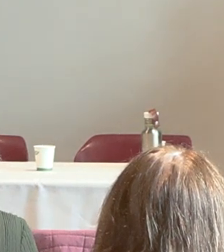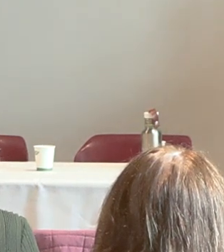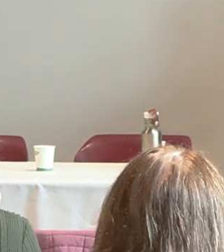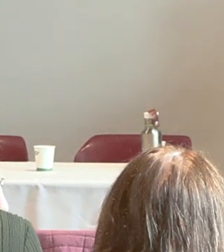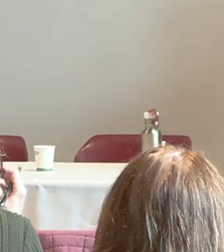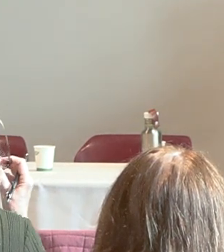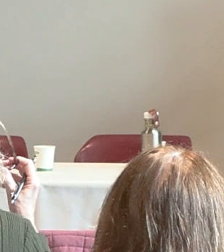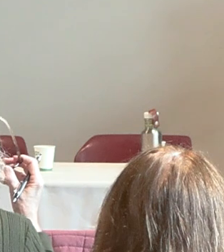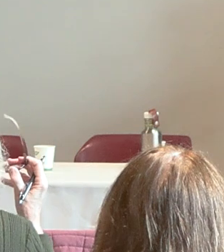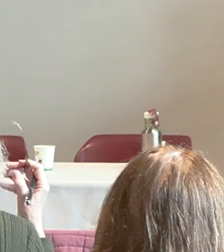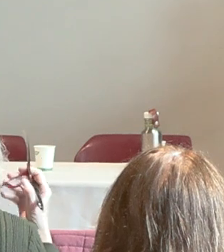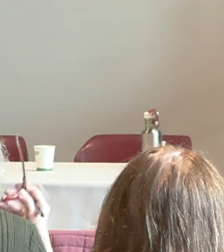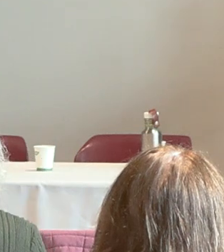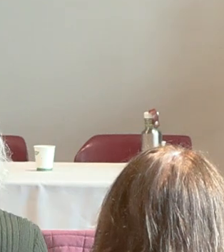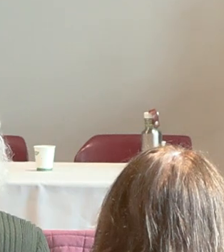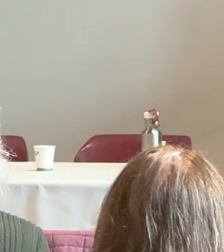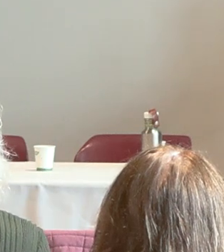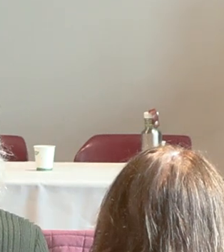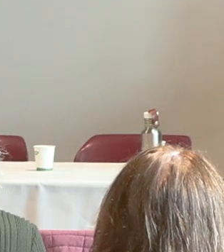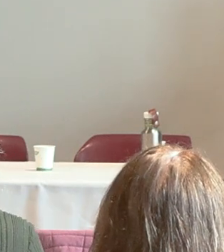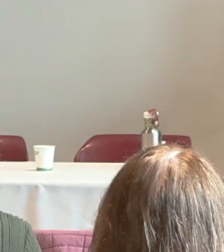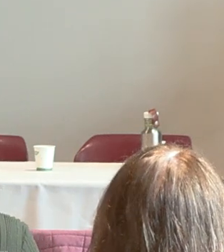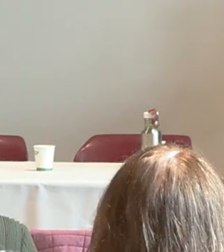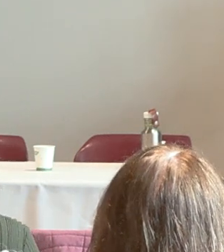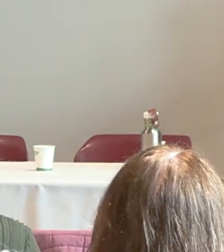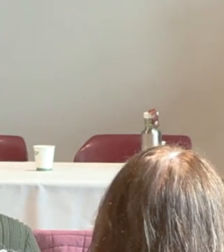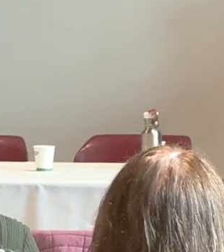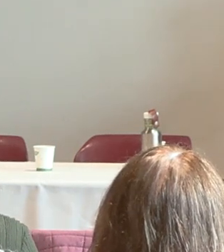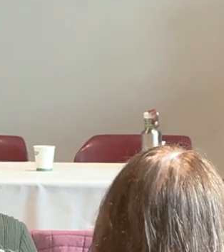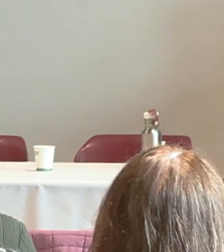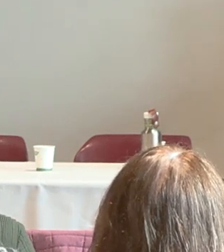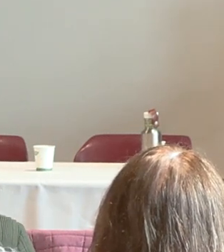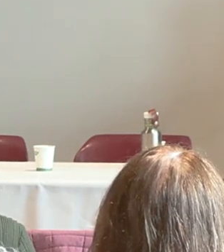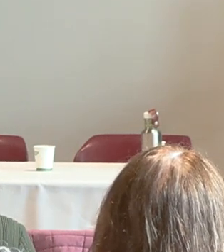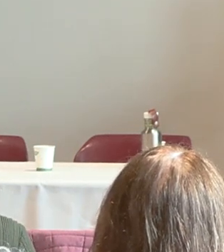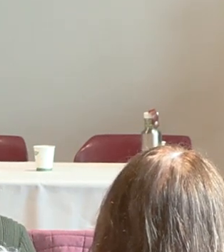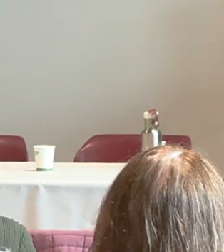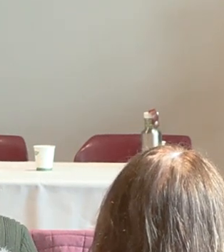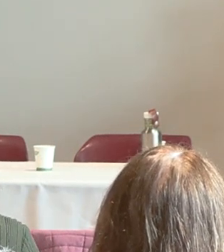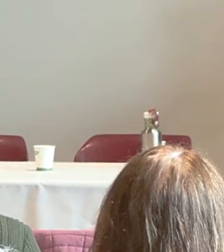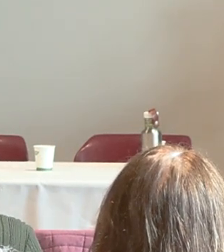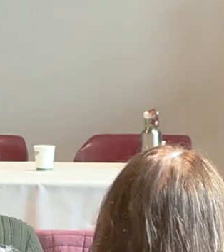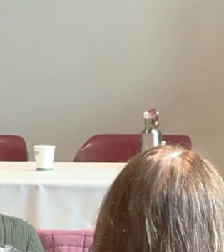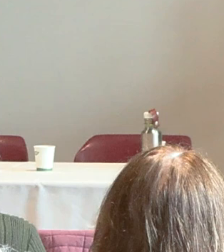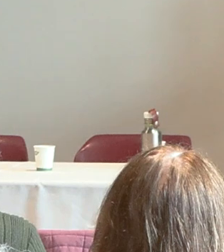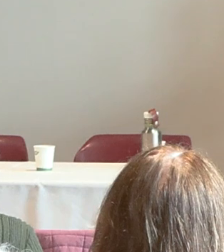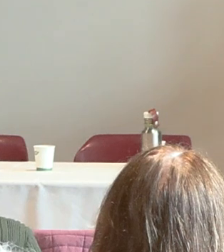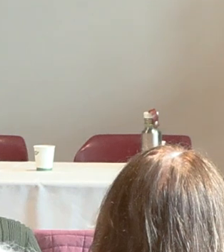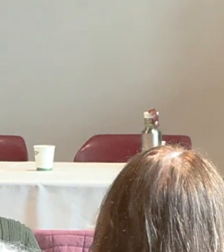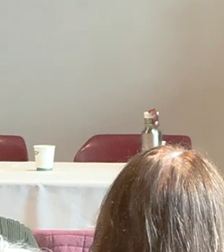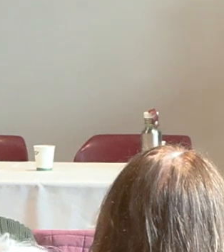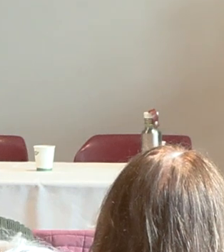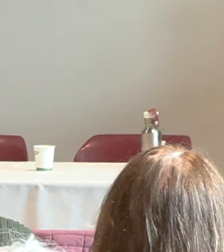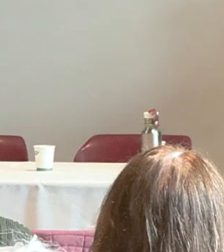my father-in-law. He was born in the Bronx in 1903, the son of Jewish immigrants who